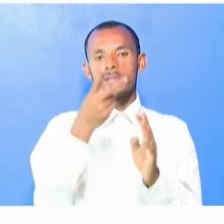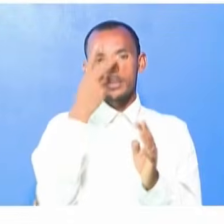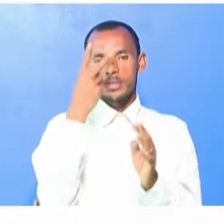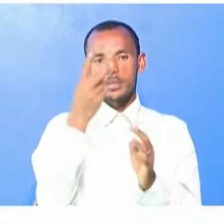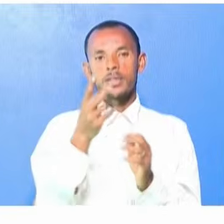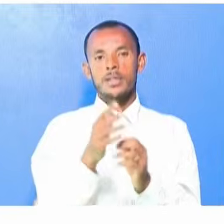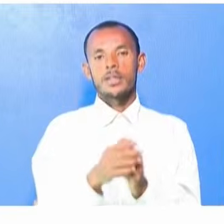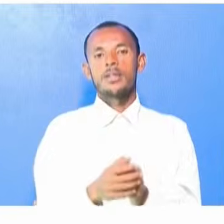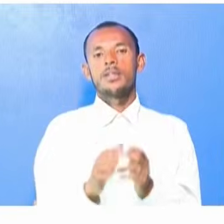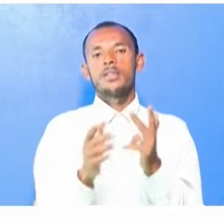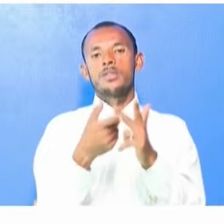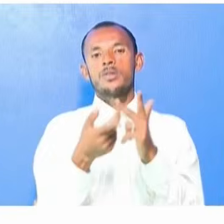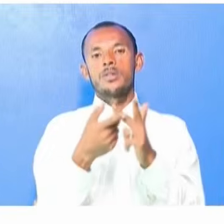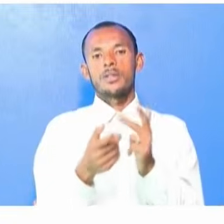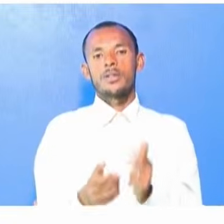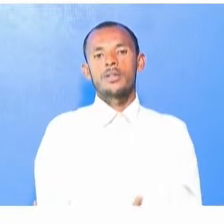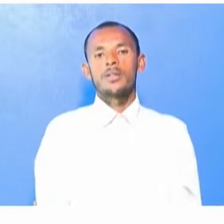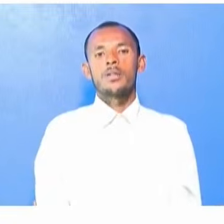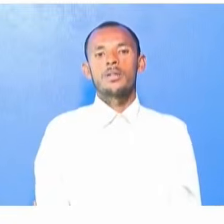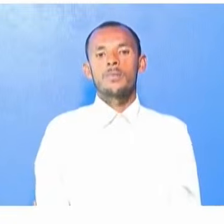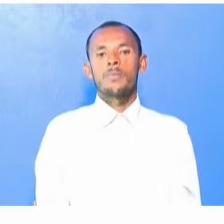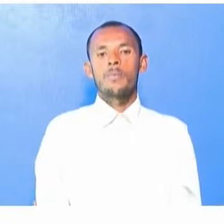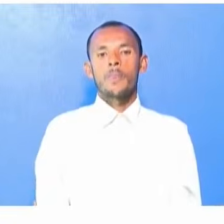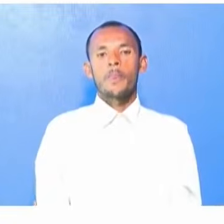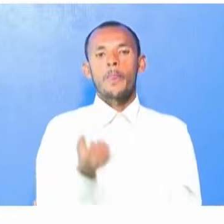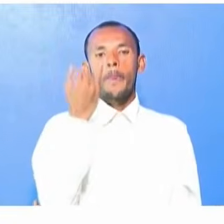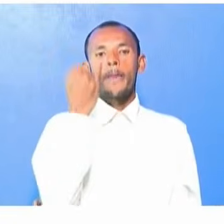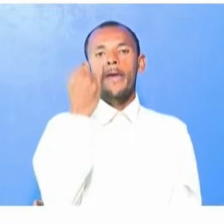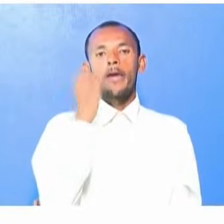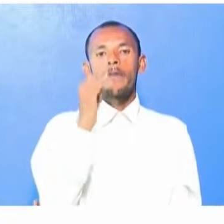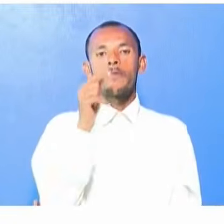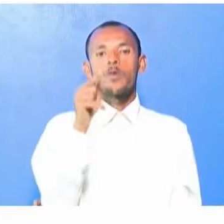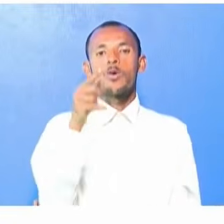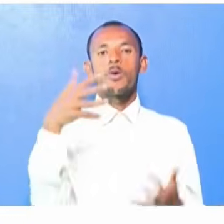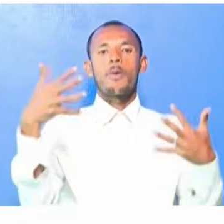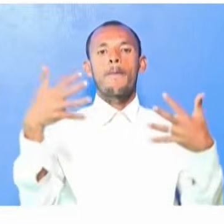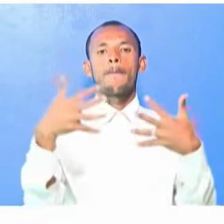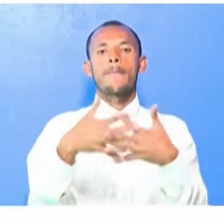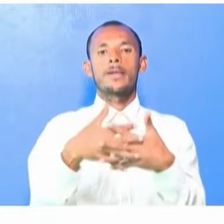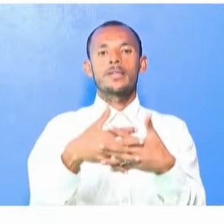one. What do you get if you mix